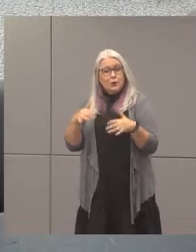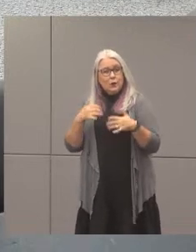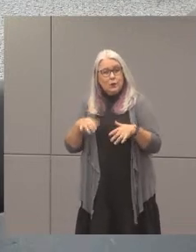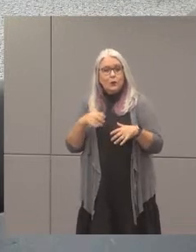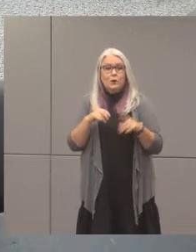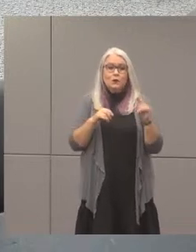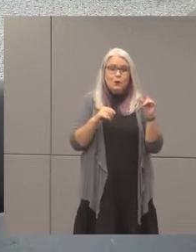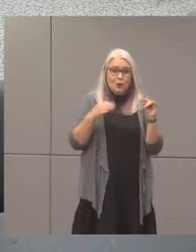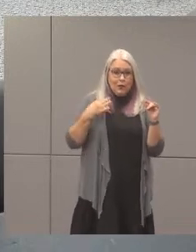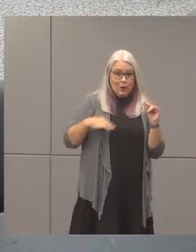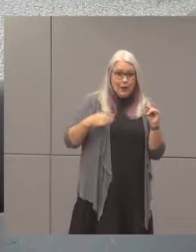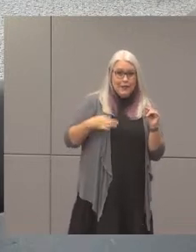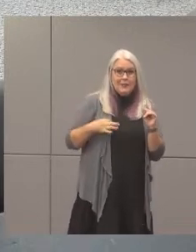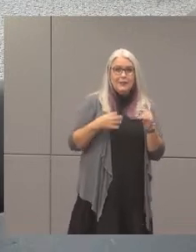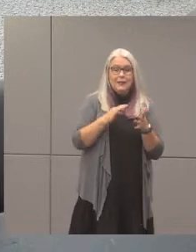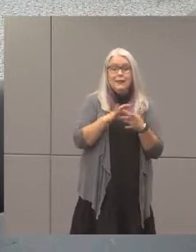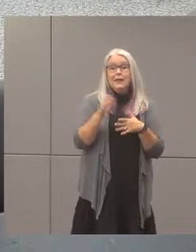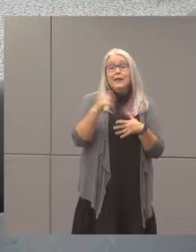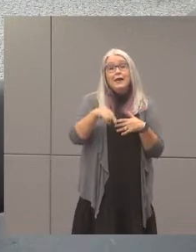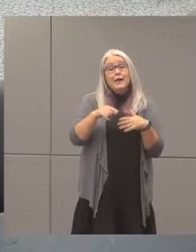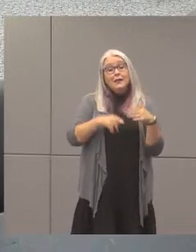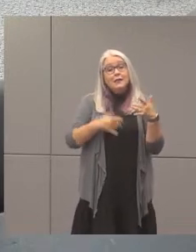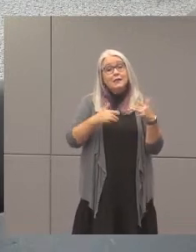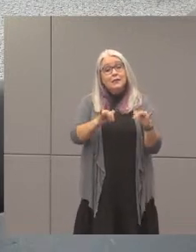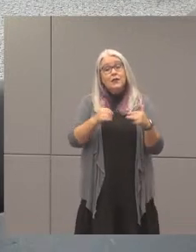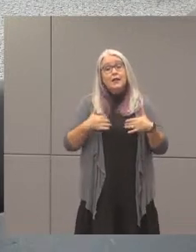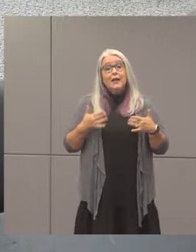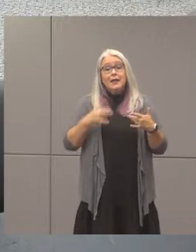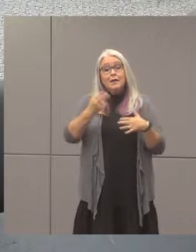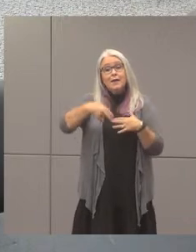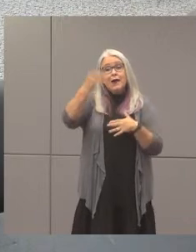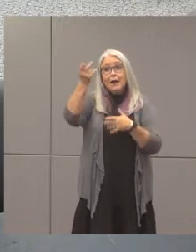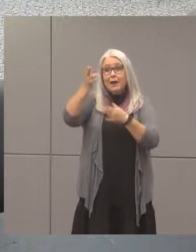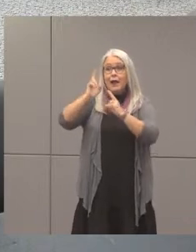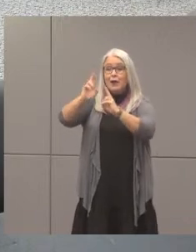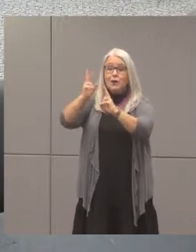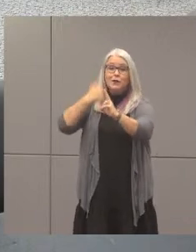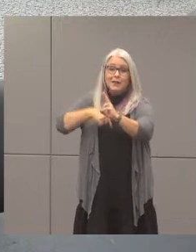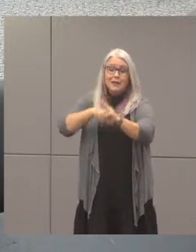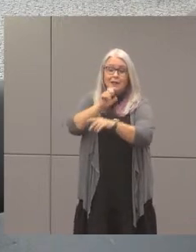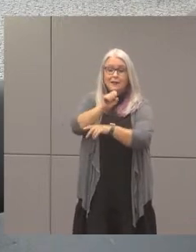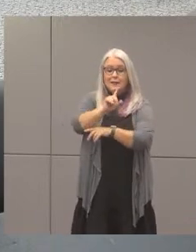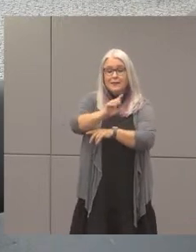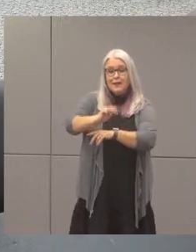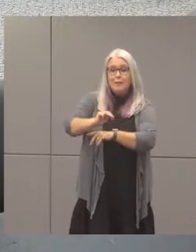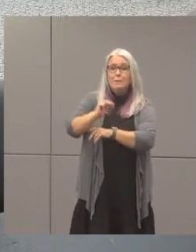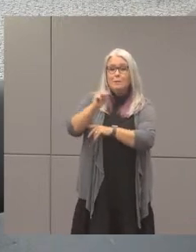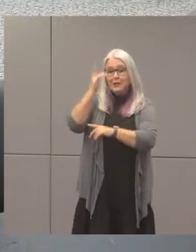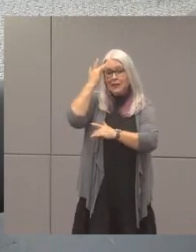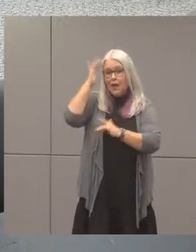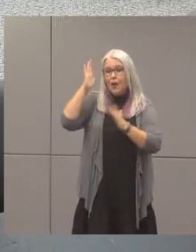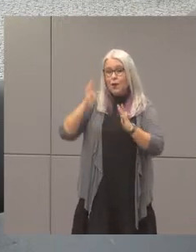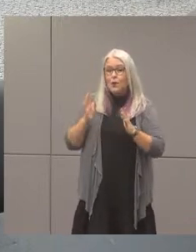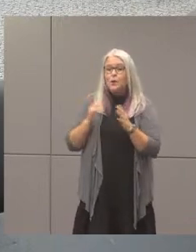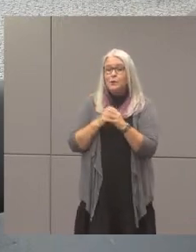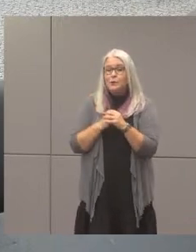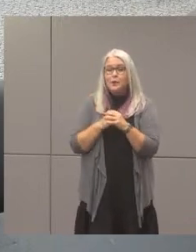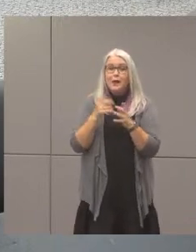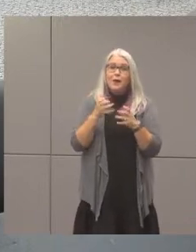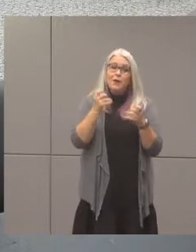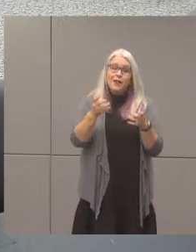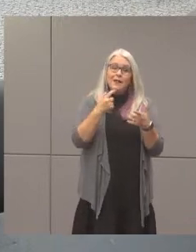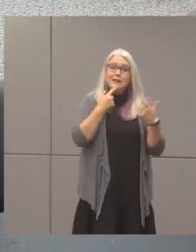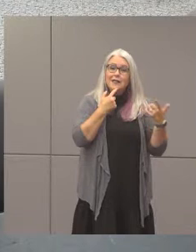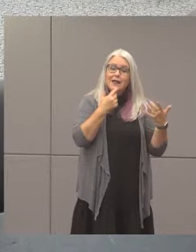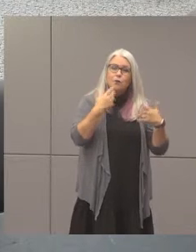20 credits, but I still came out with high honors, and I'm a STEM scholar. I want to give a shout out to